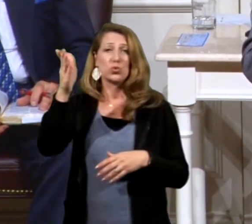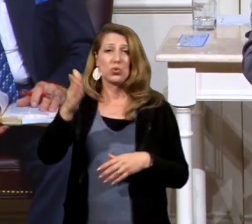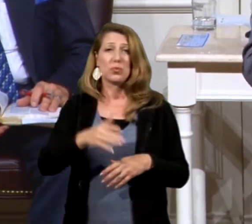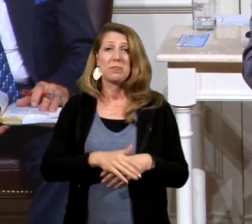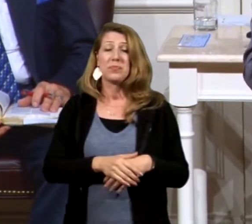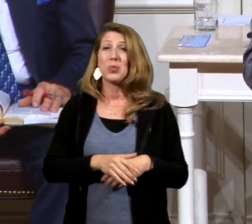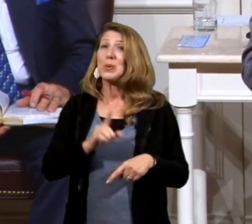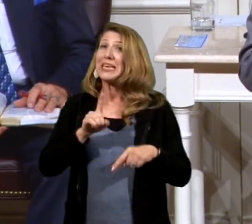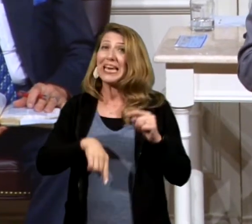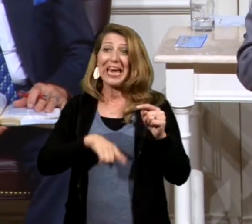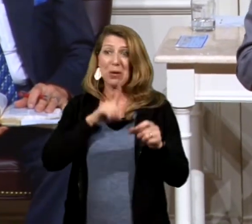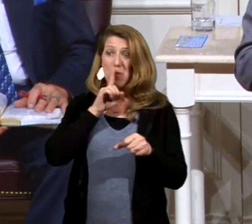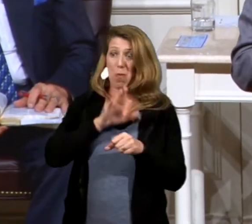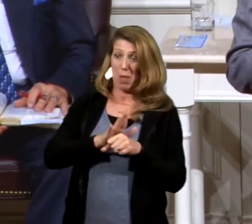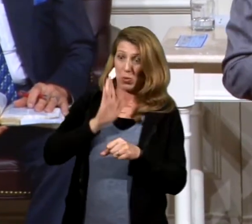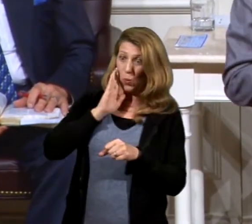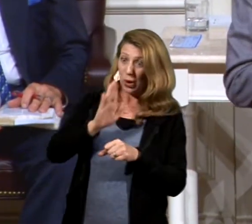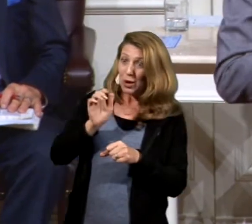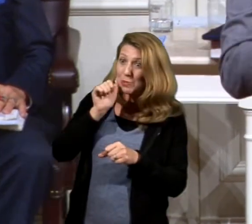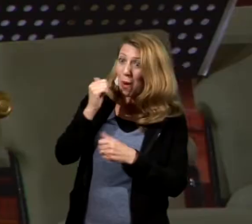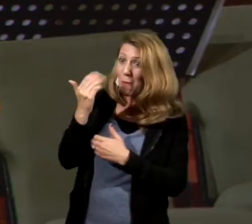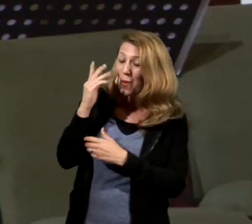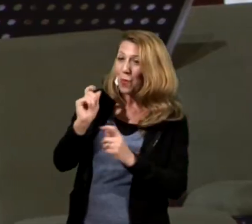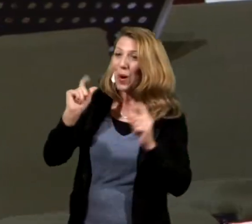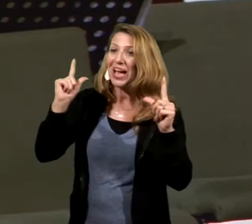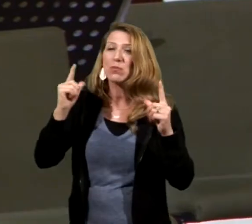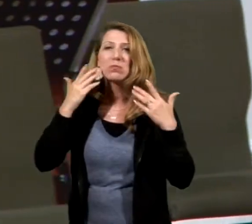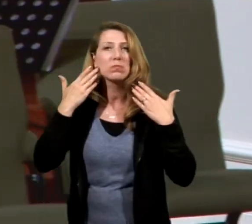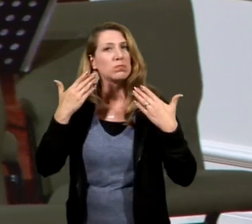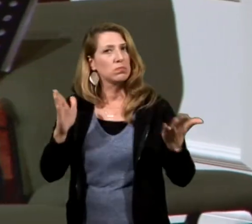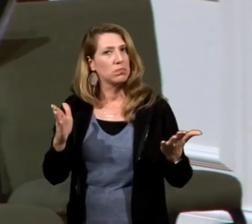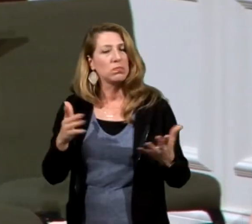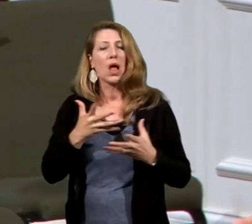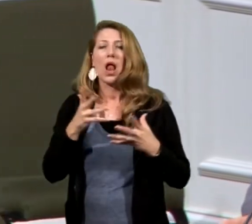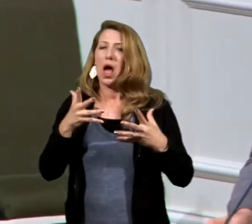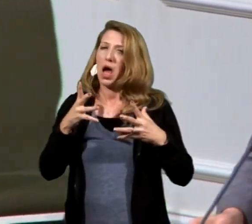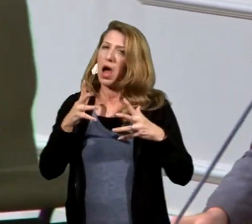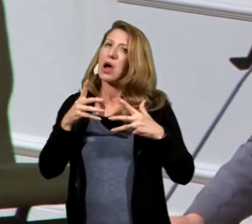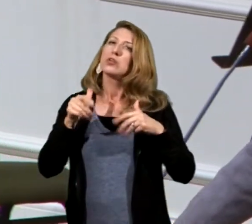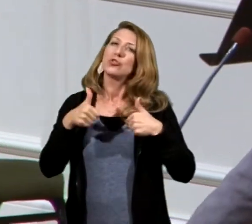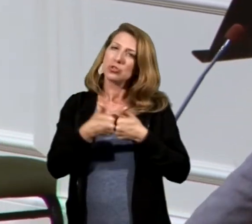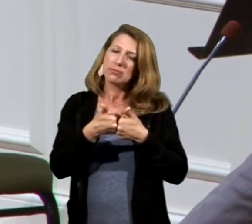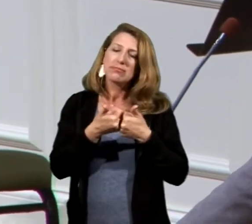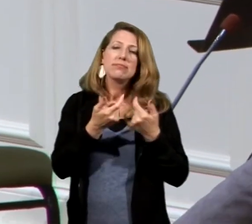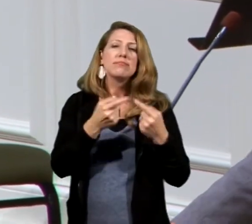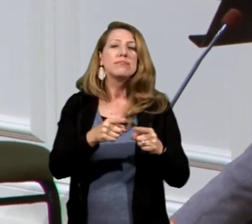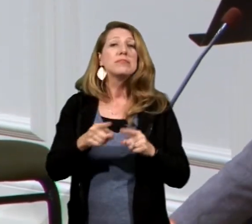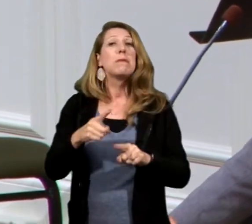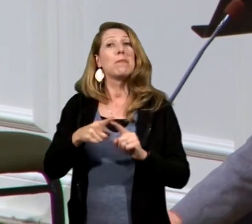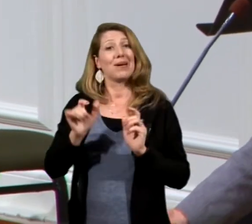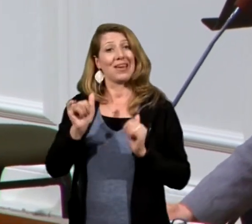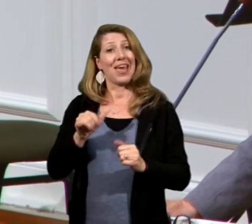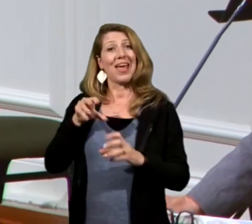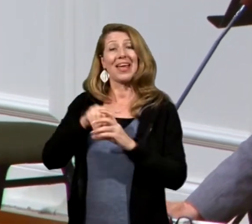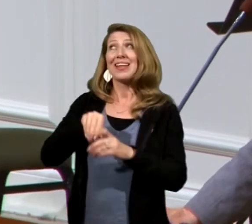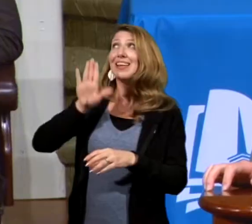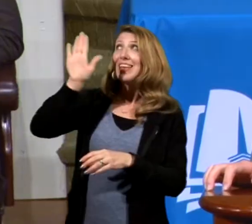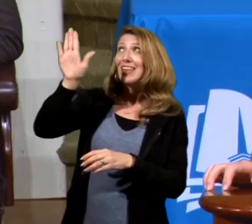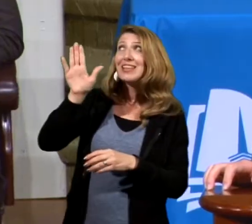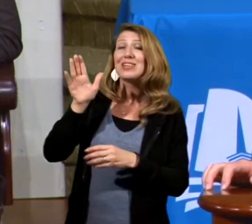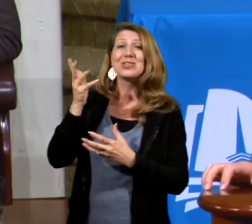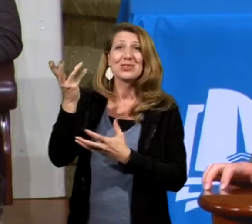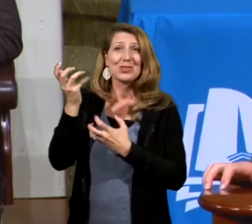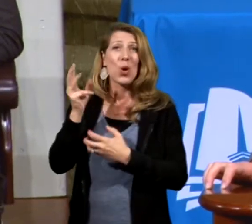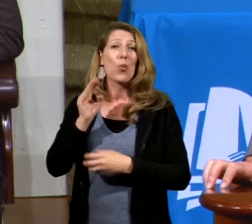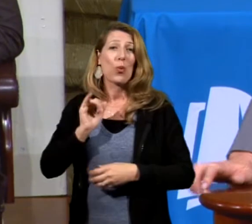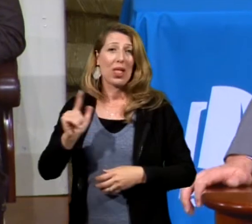wake up tomorrow morning. And there's a lot of challenges that come in our future. But we can be in the will of God today.